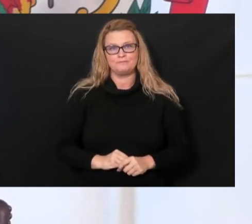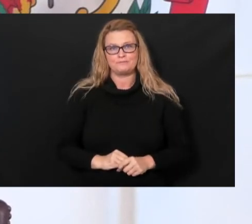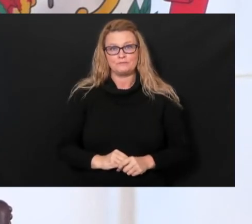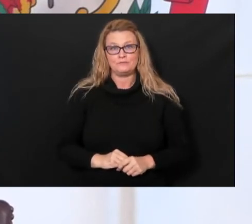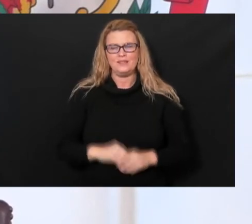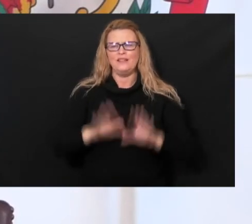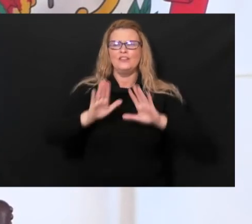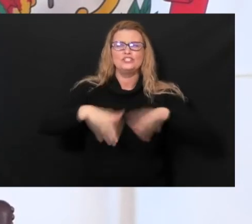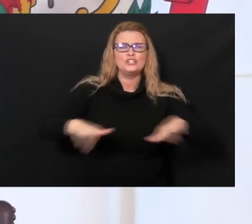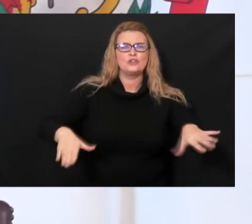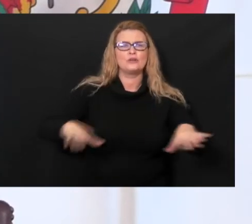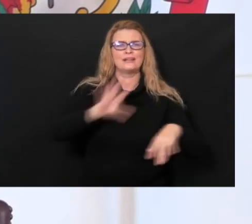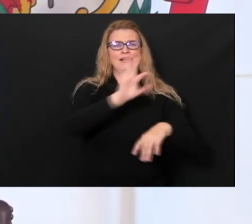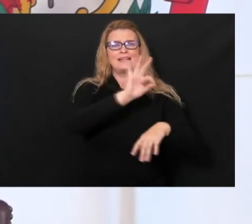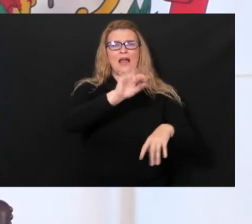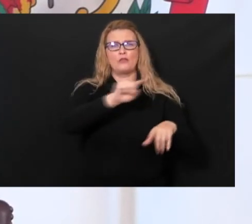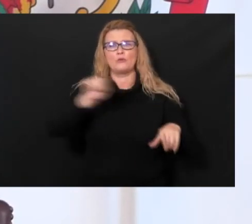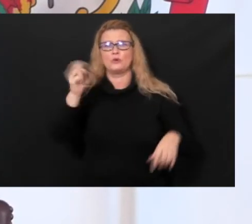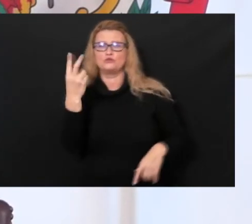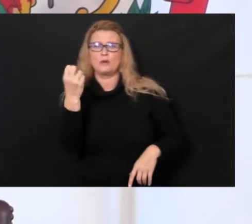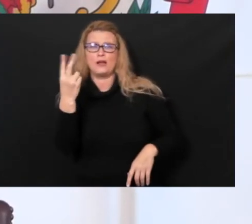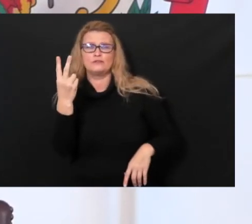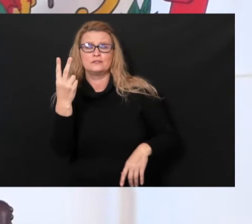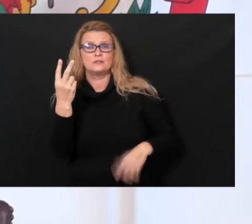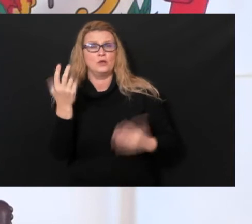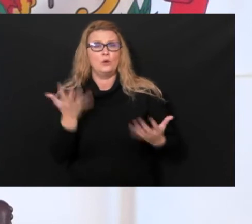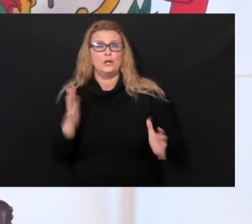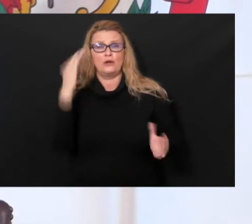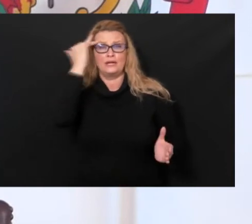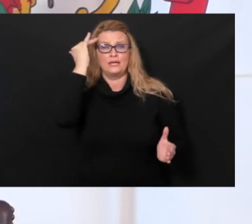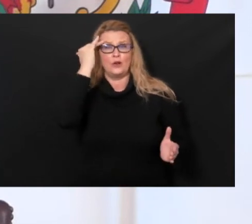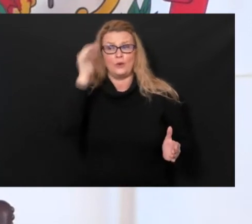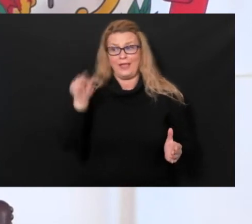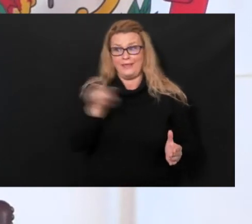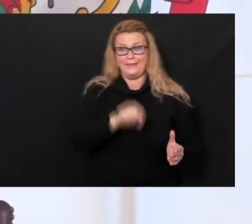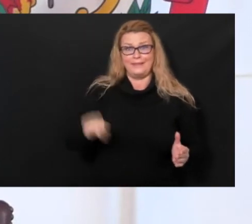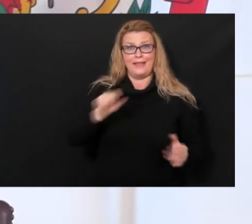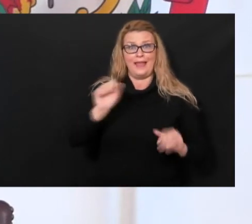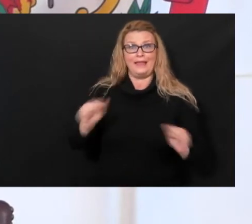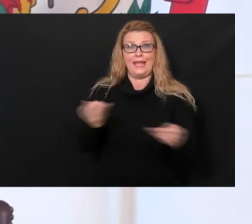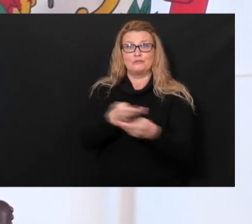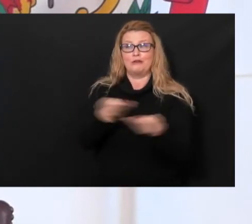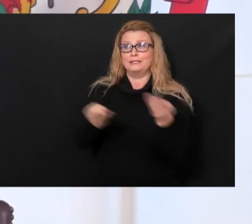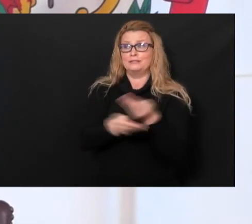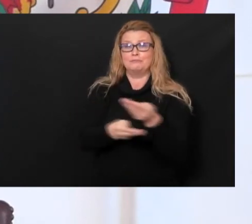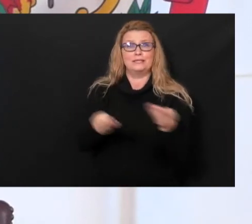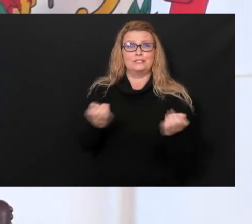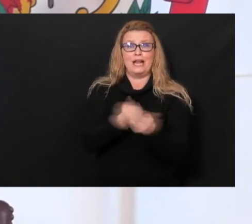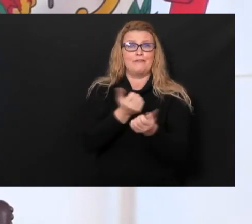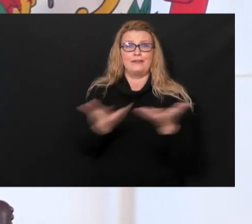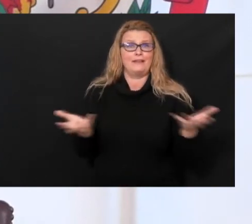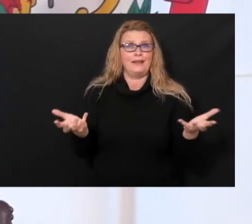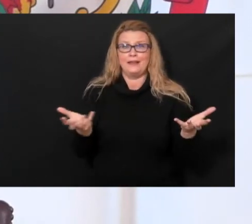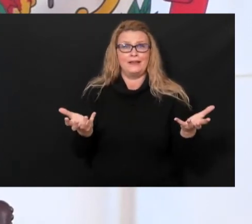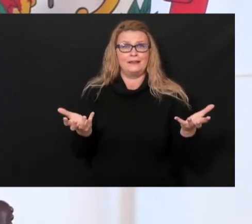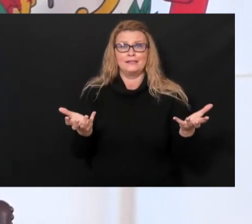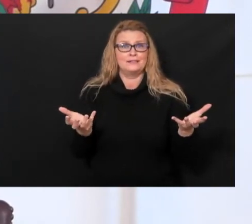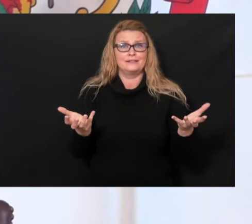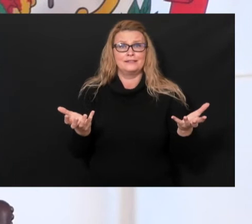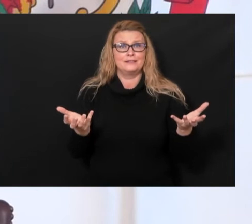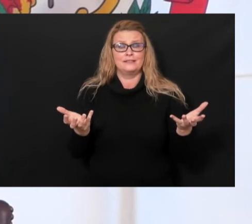kids that are 9 through 12, we all know that they can transmit this thing all the science tells us they can transmit this